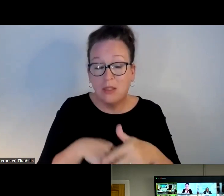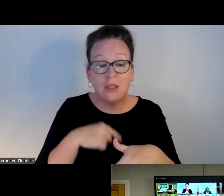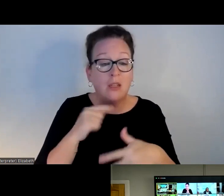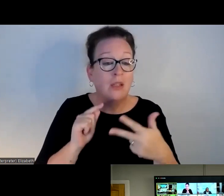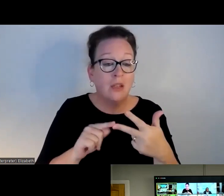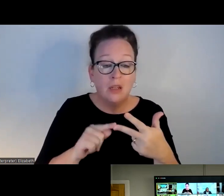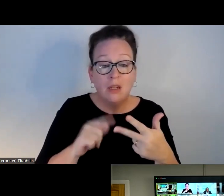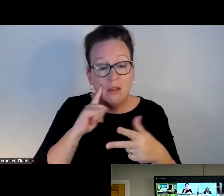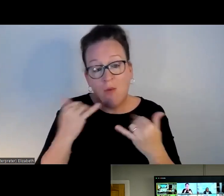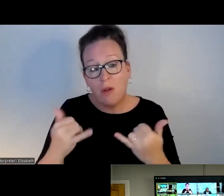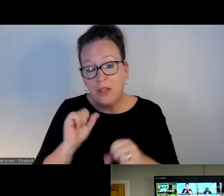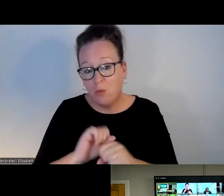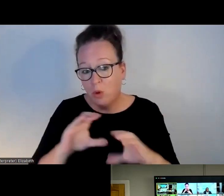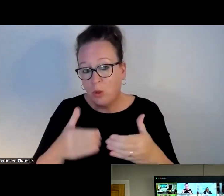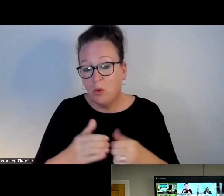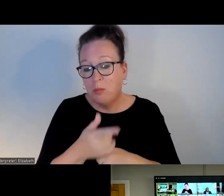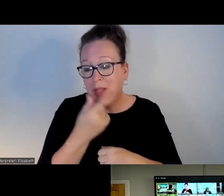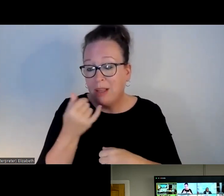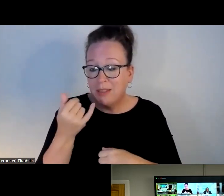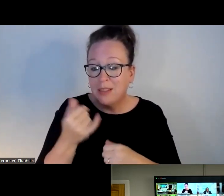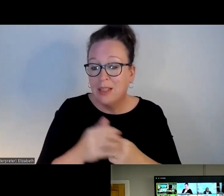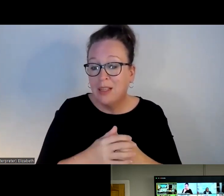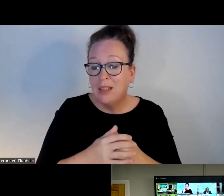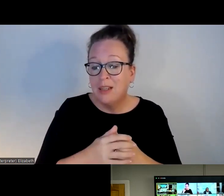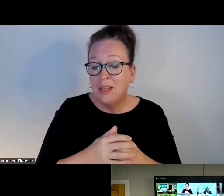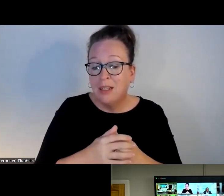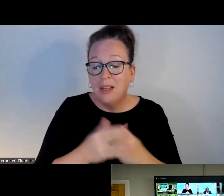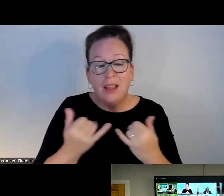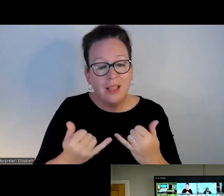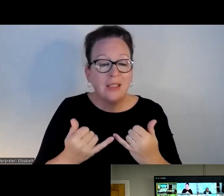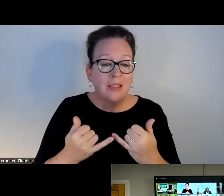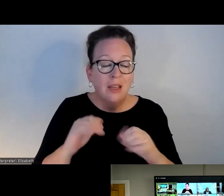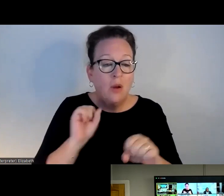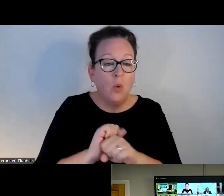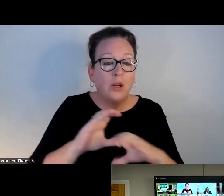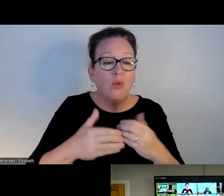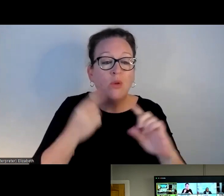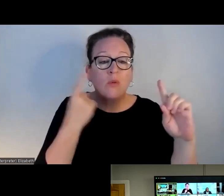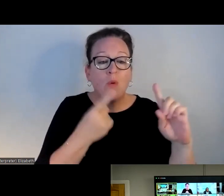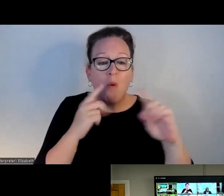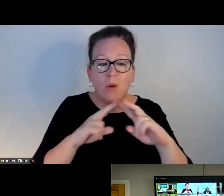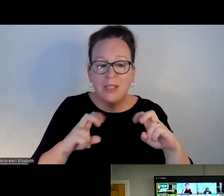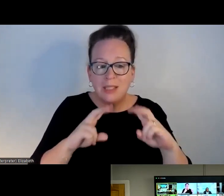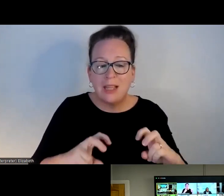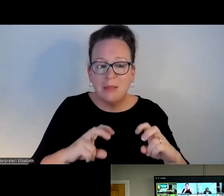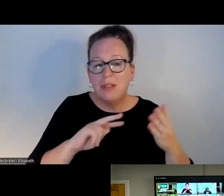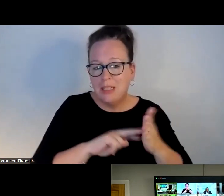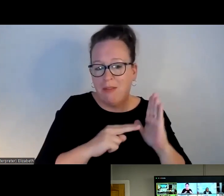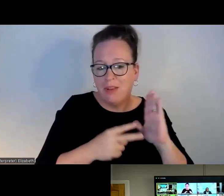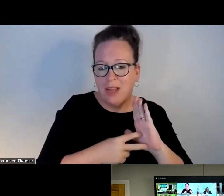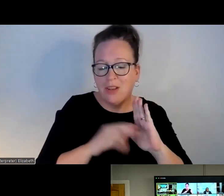for this working group, because the assessment of the definition is a mandate